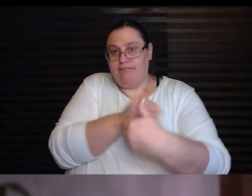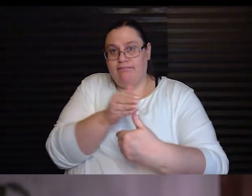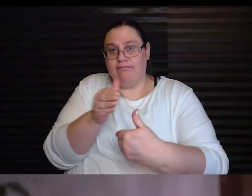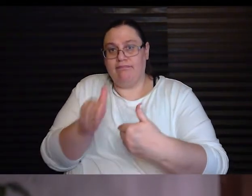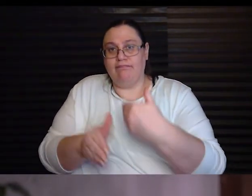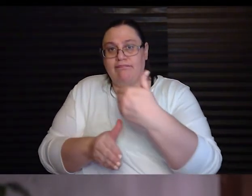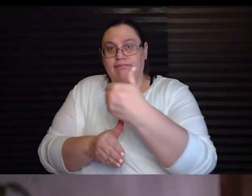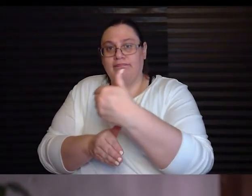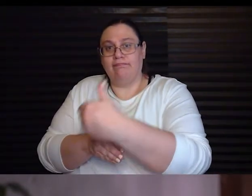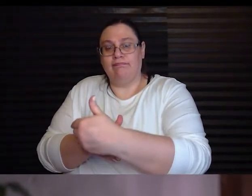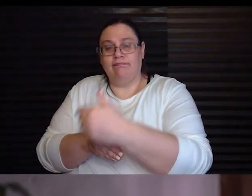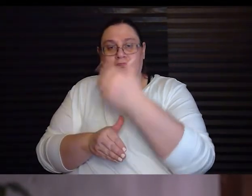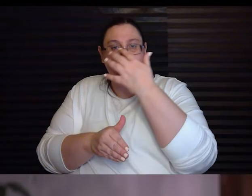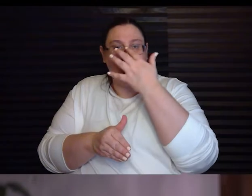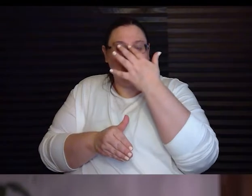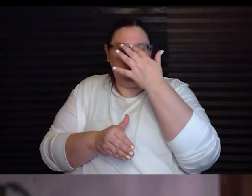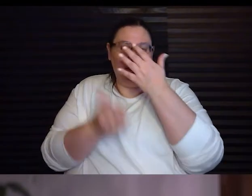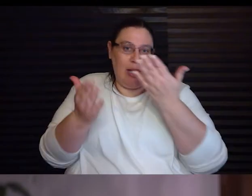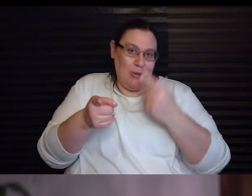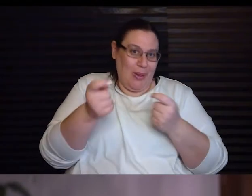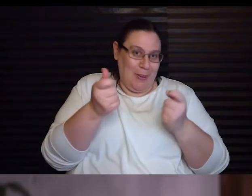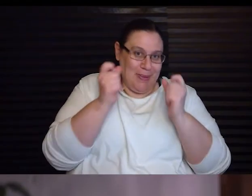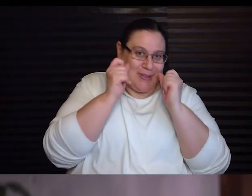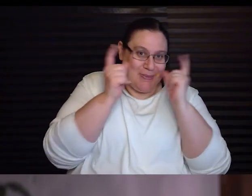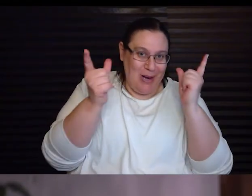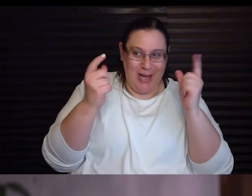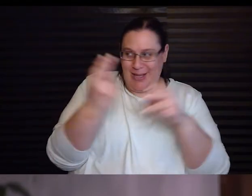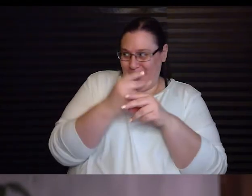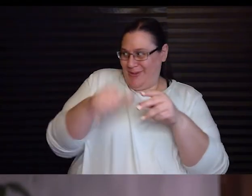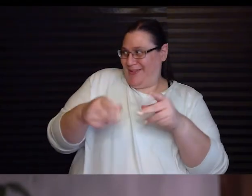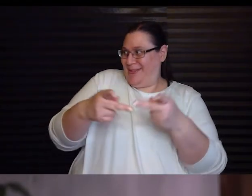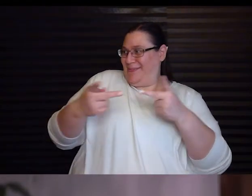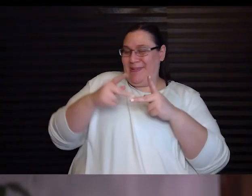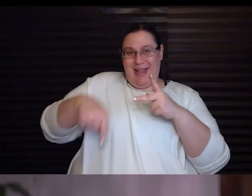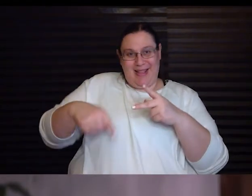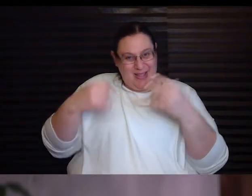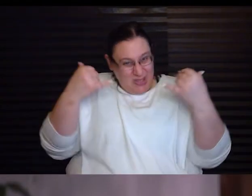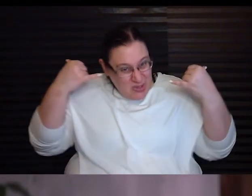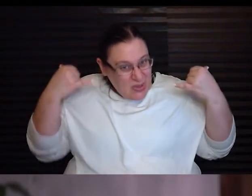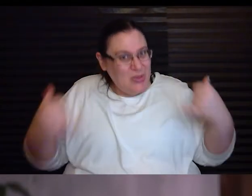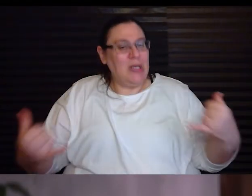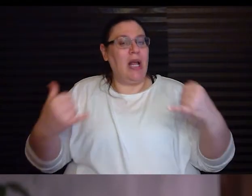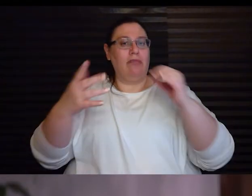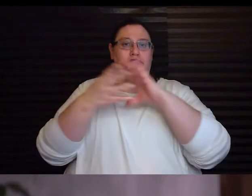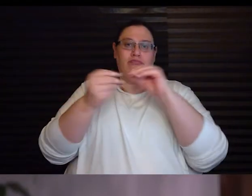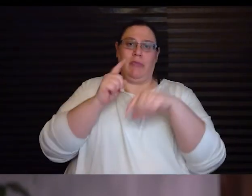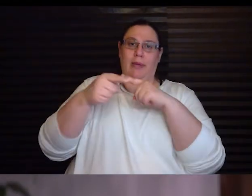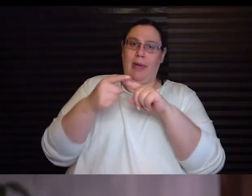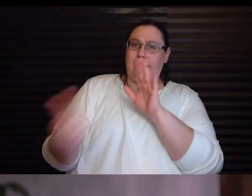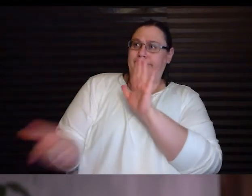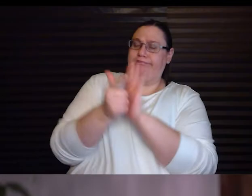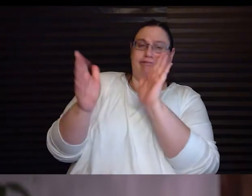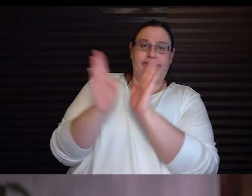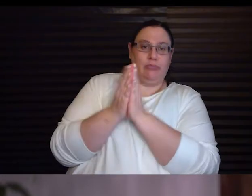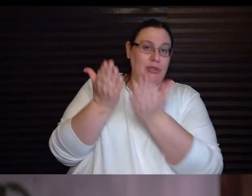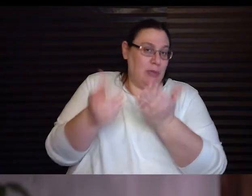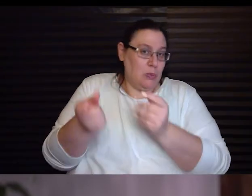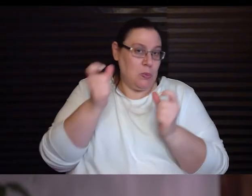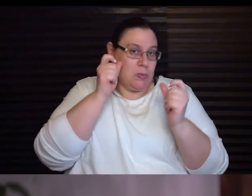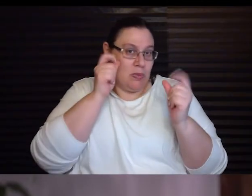another. Maybe you're a little bit surprised that I'm using this platform on this day to talk about book